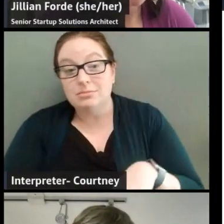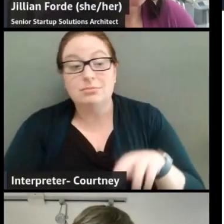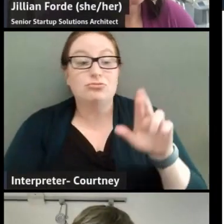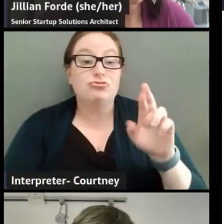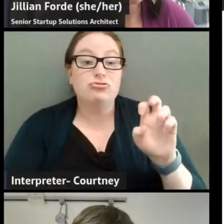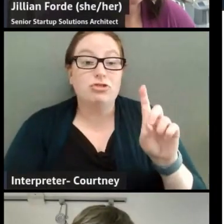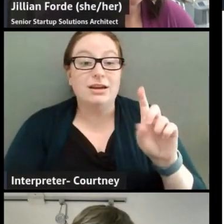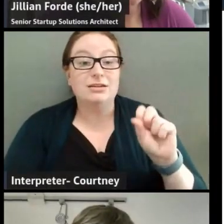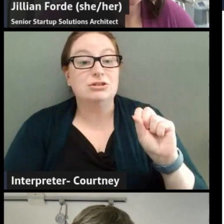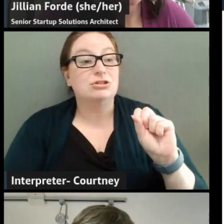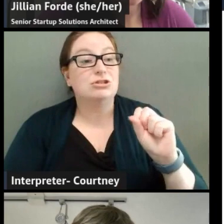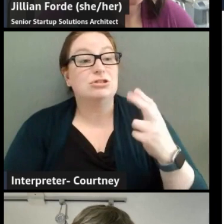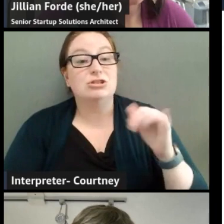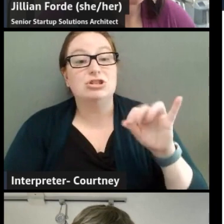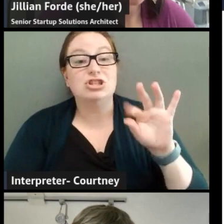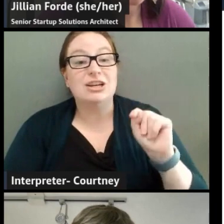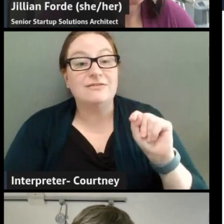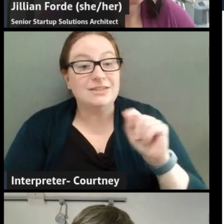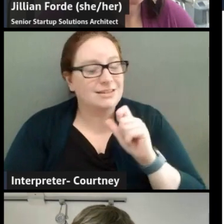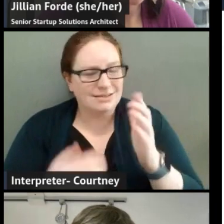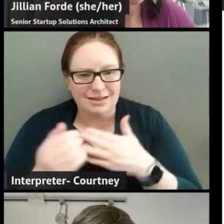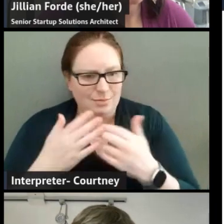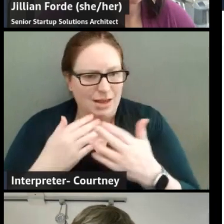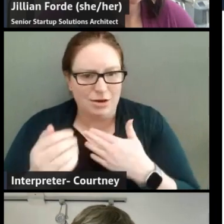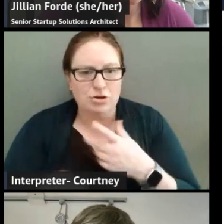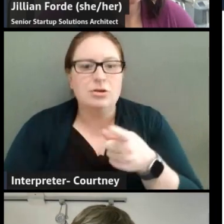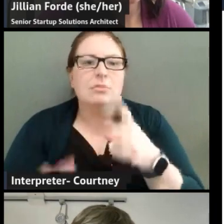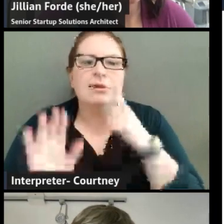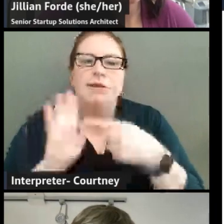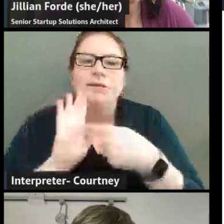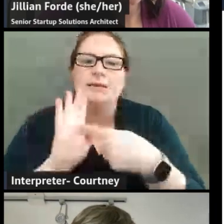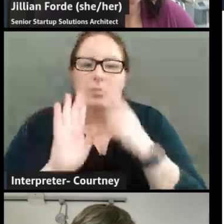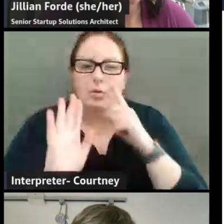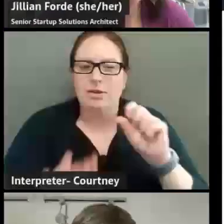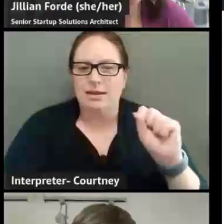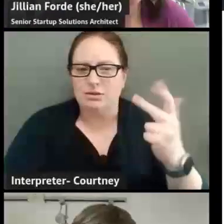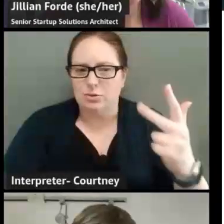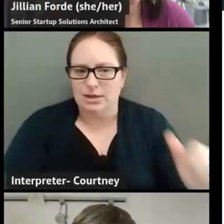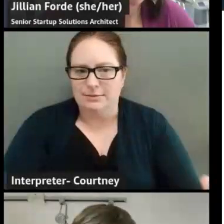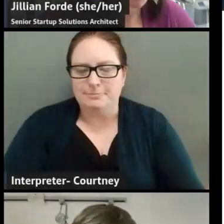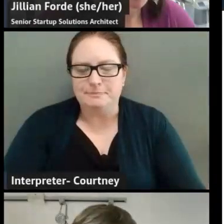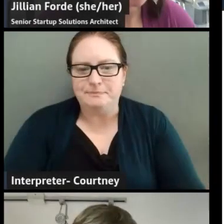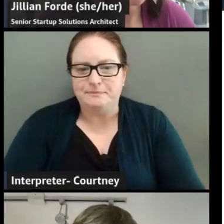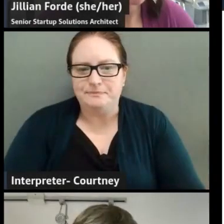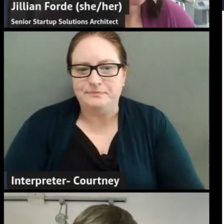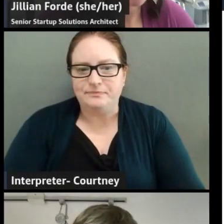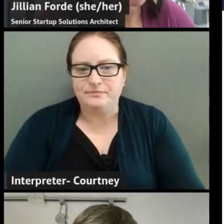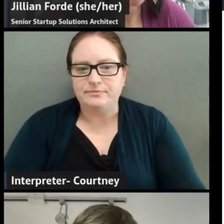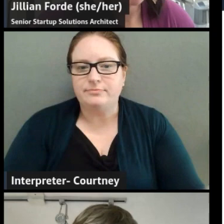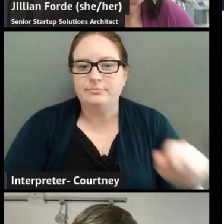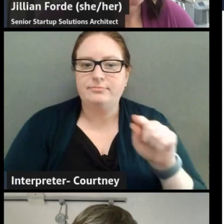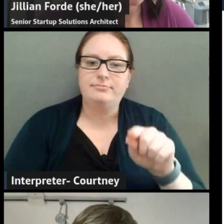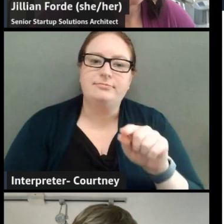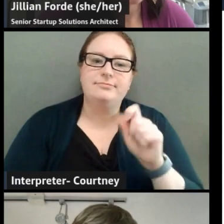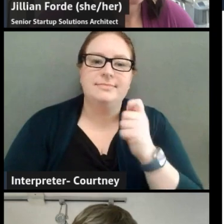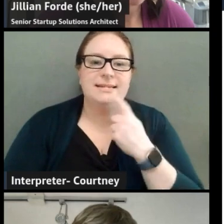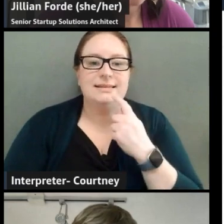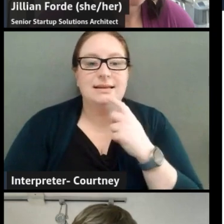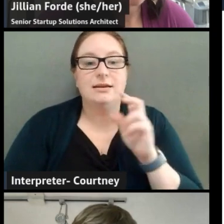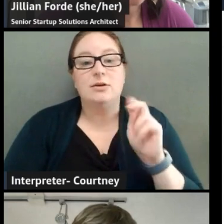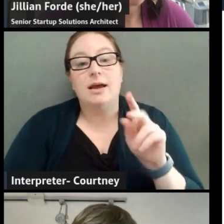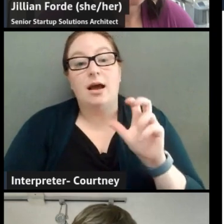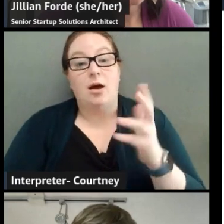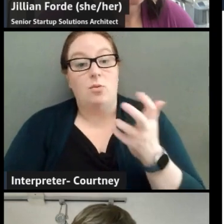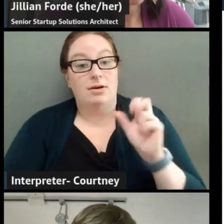matter. An example of that, I'll just show you how we do it with S3, but you can kind of come here and say, okay, I want to do an S3